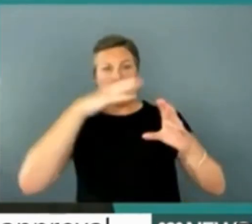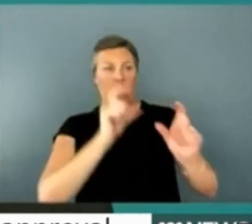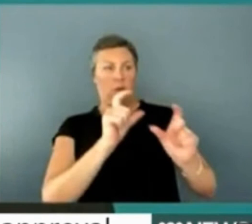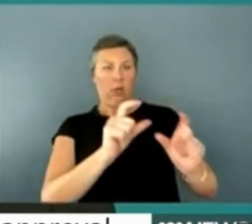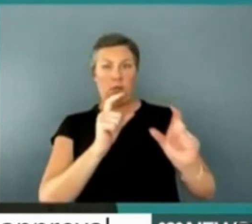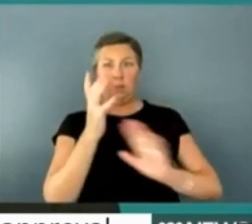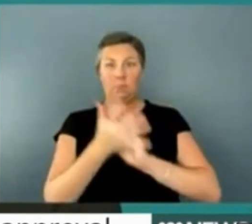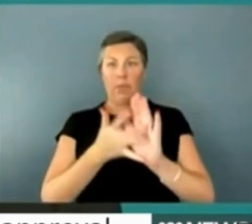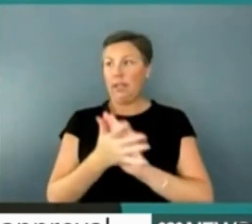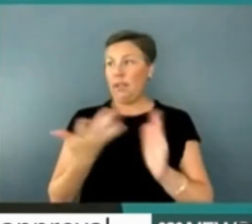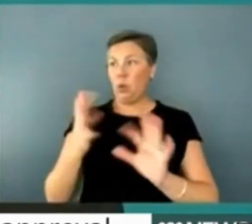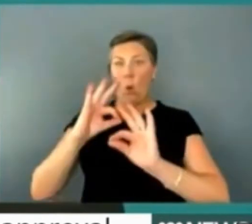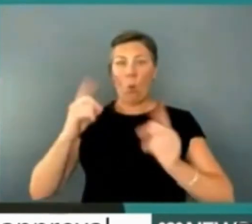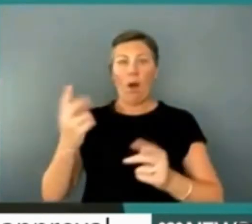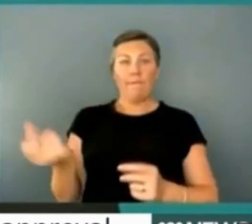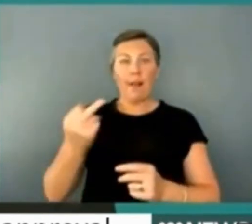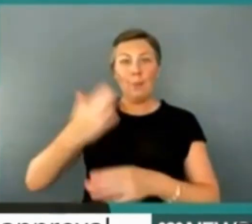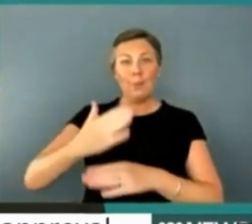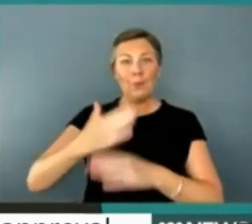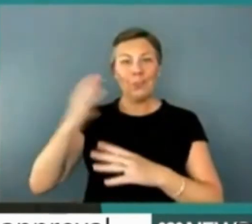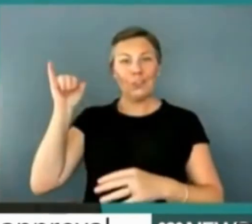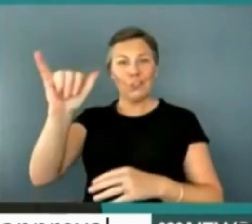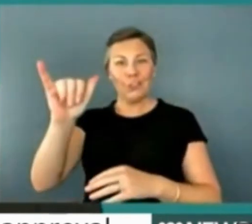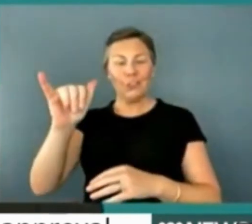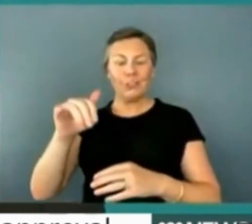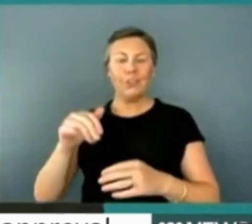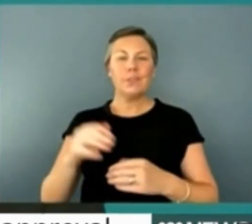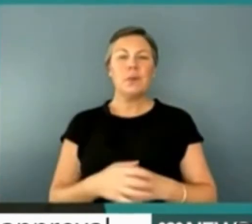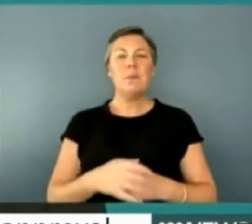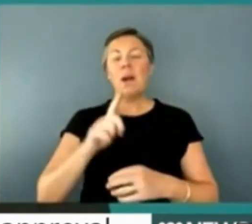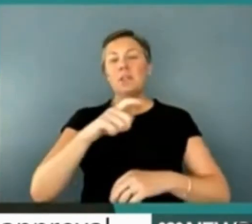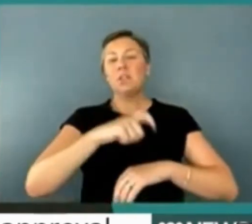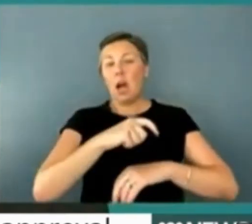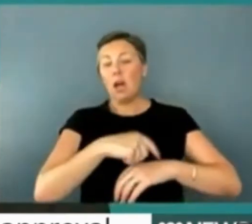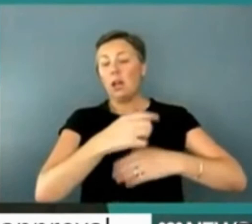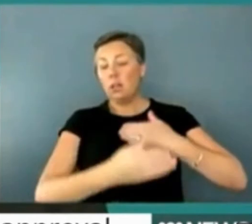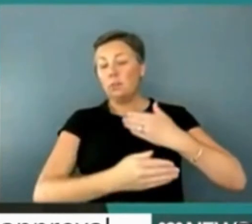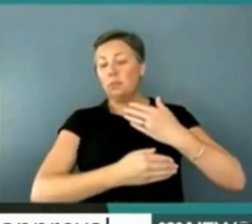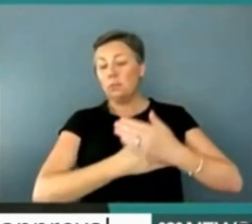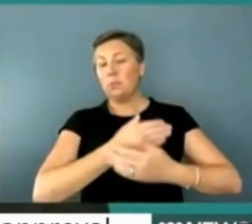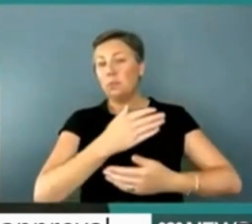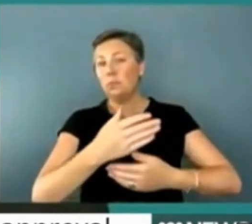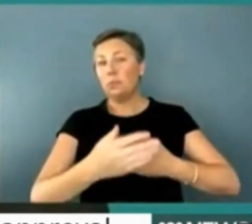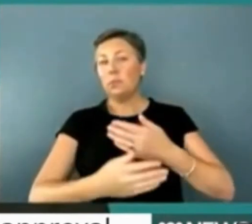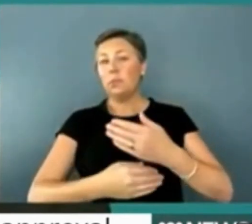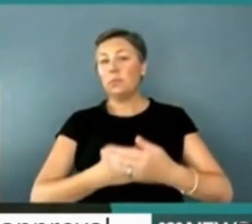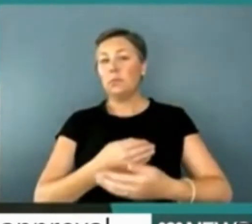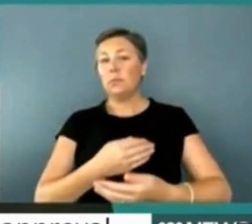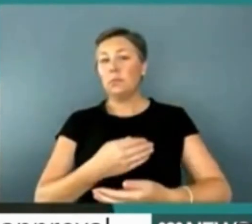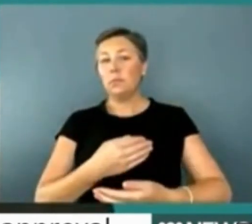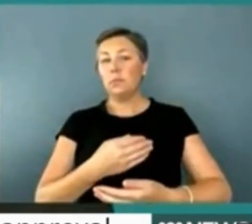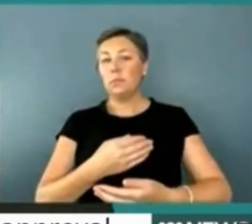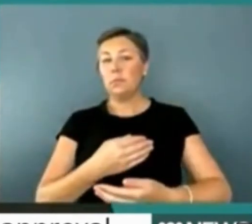bridge continued. Now, as we've gone along, and just to be clear, they're not they have very